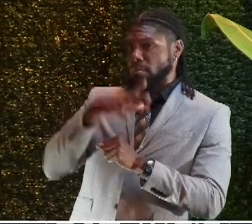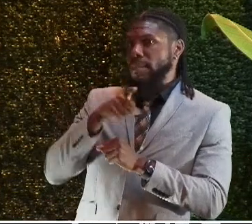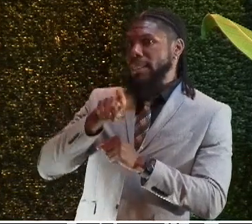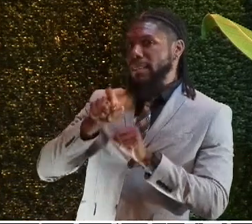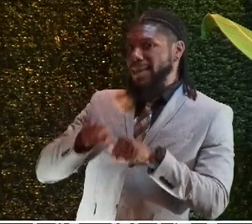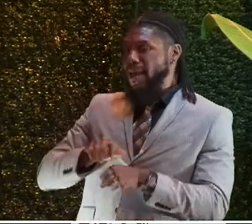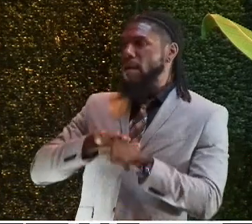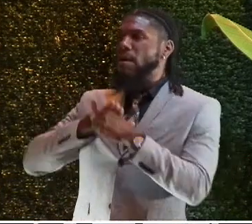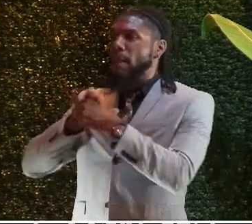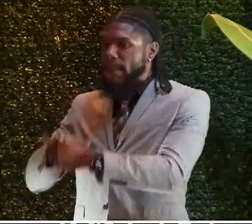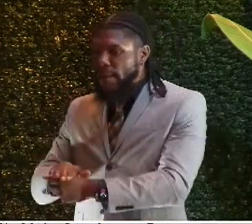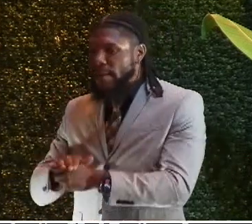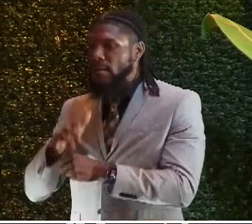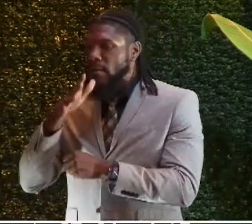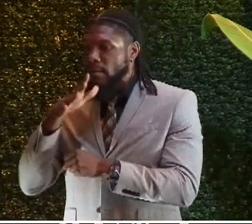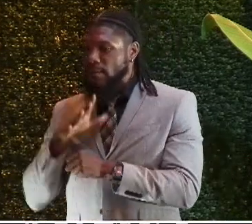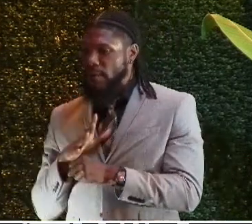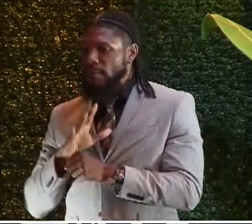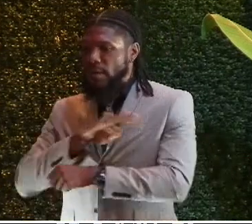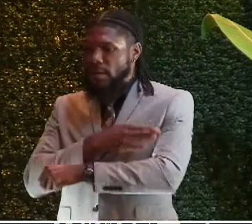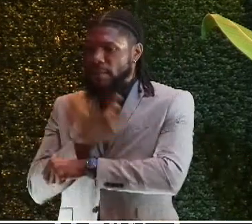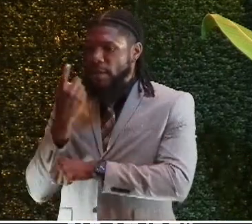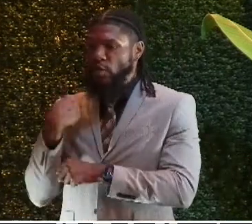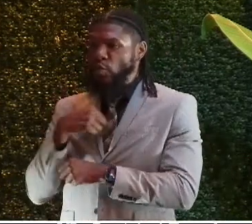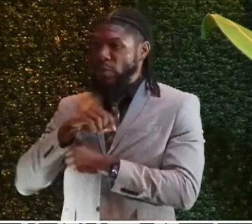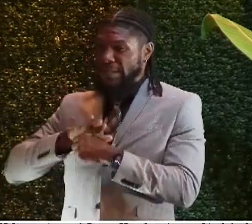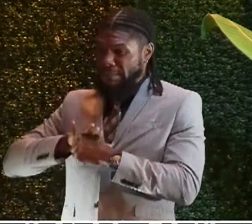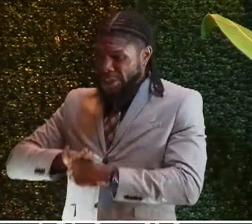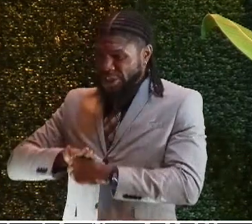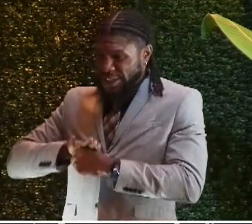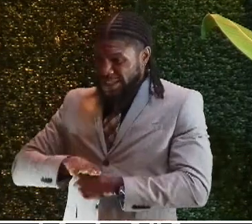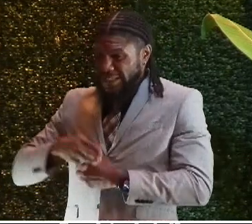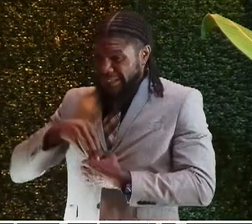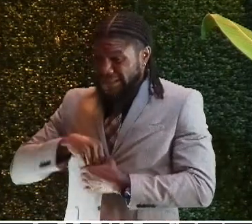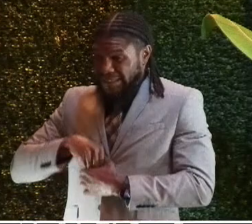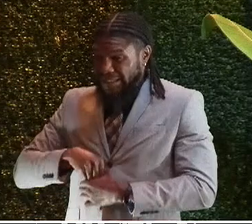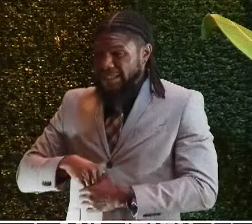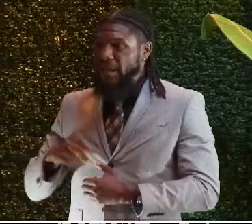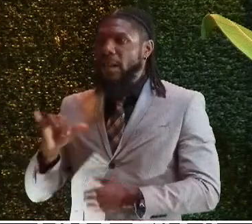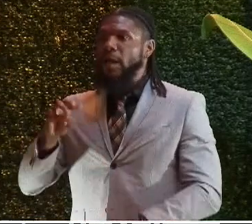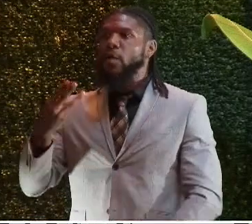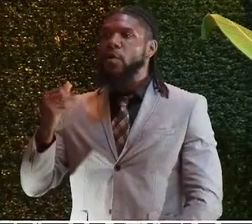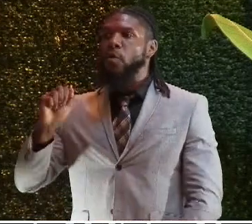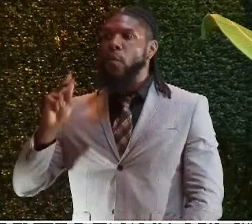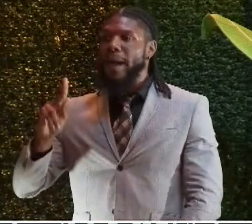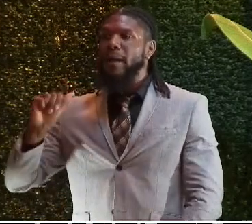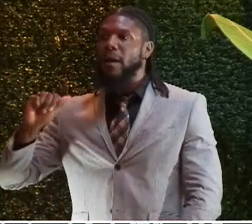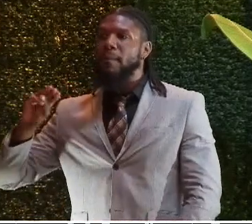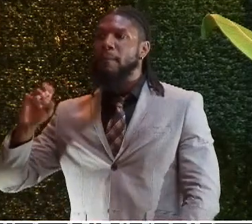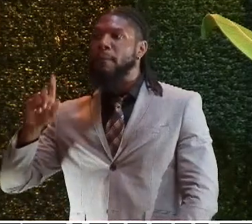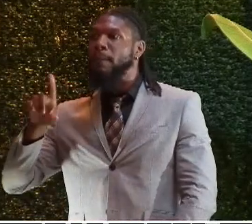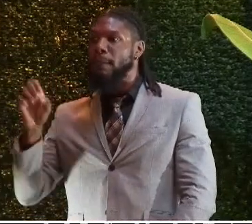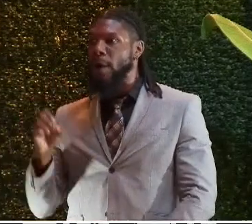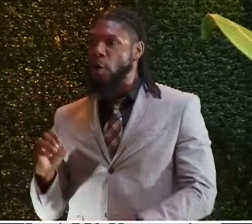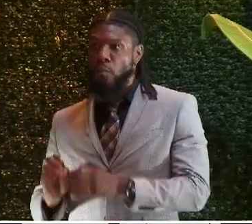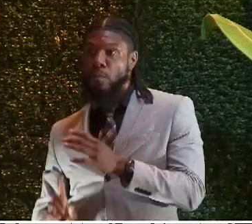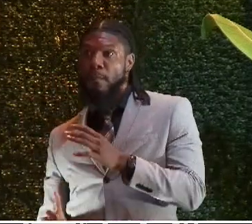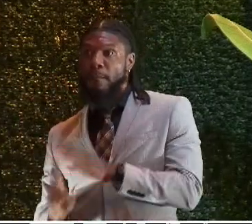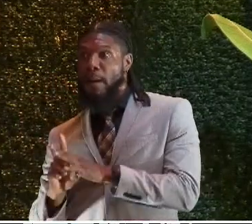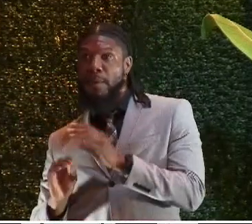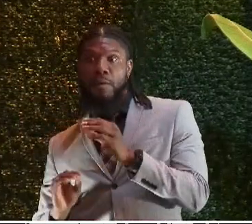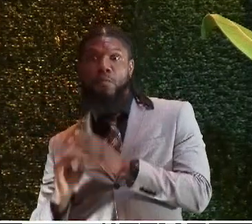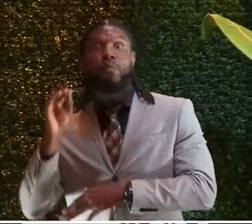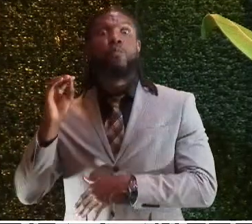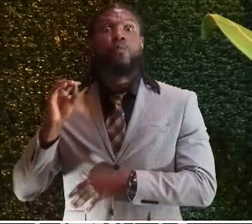when you push it down here, like whack-a-mole, it's going to pop up over here and where